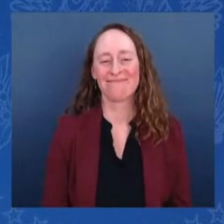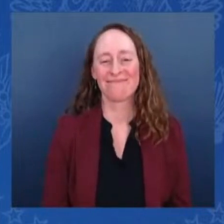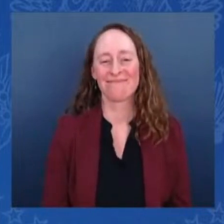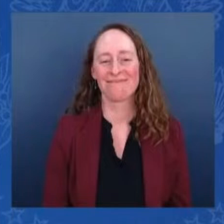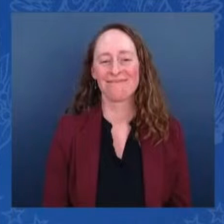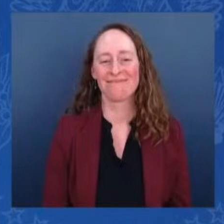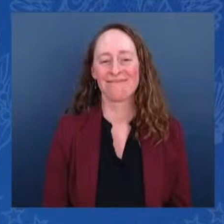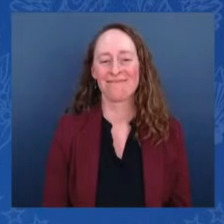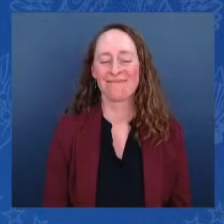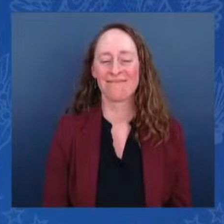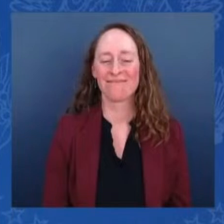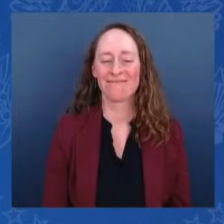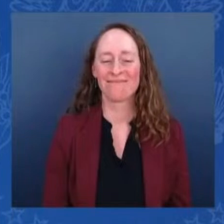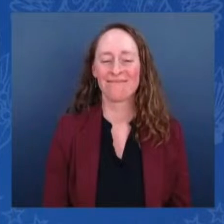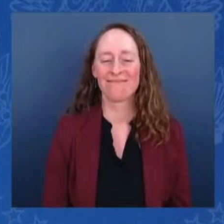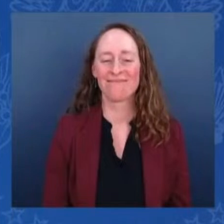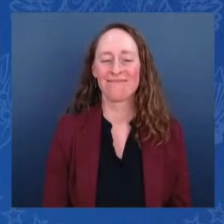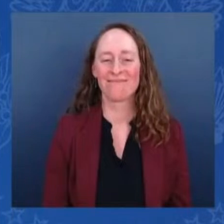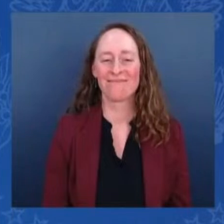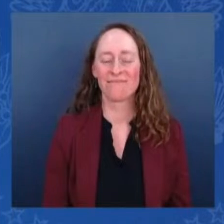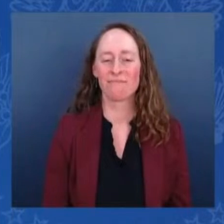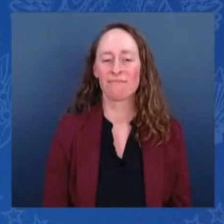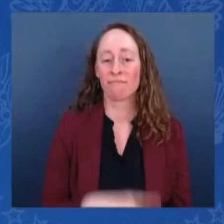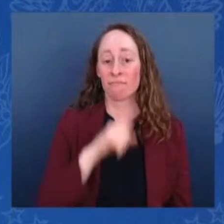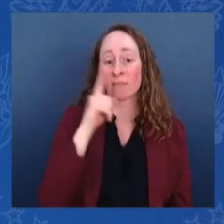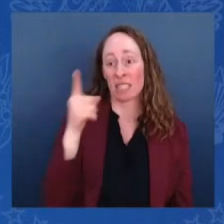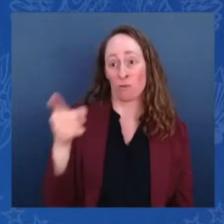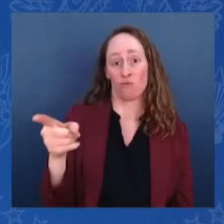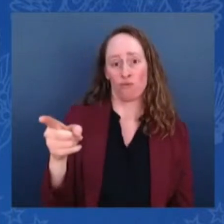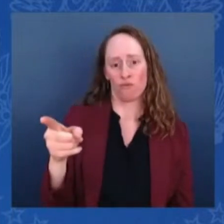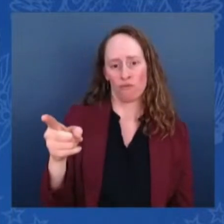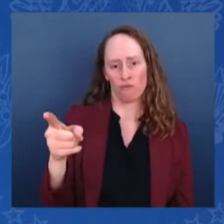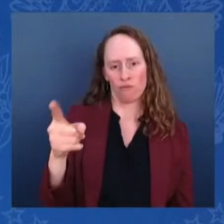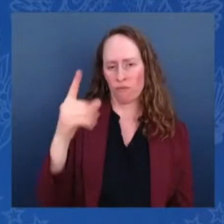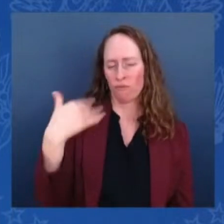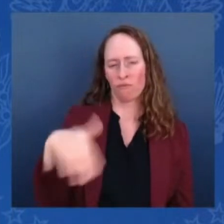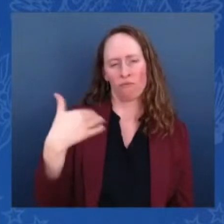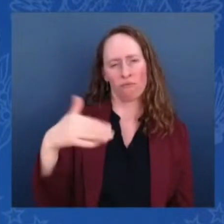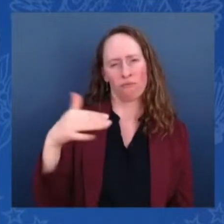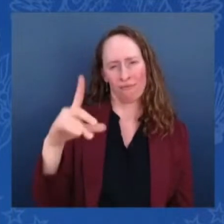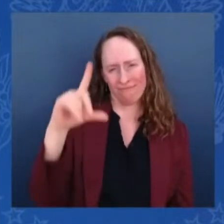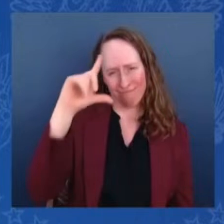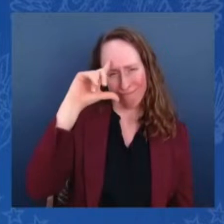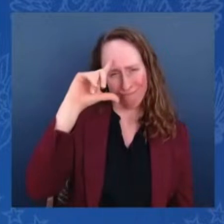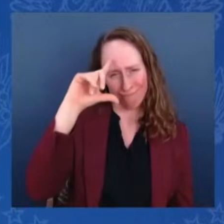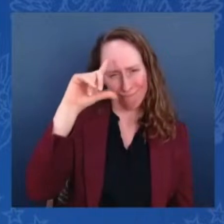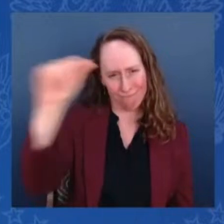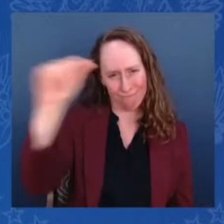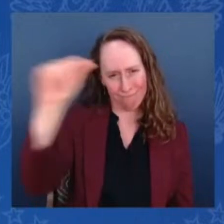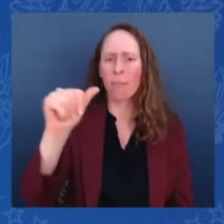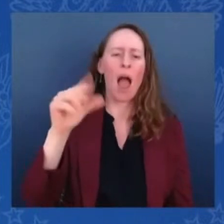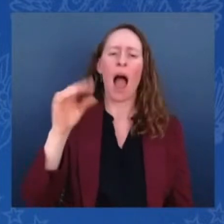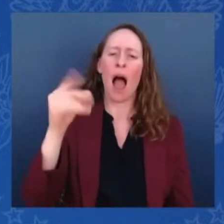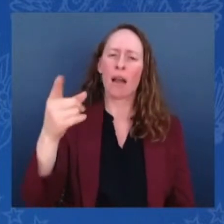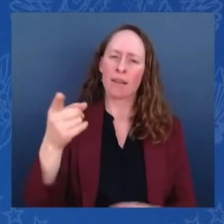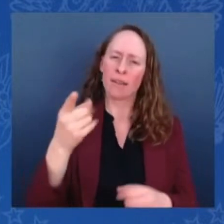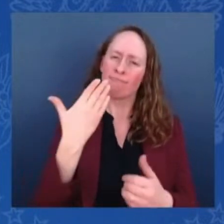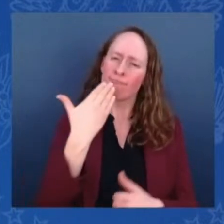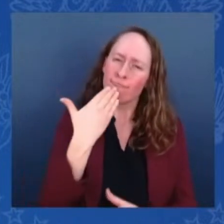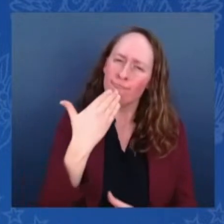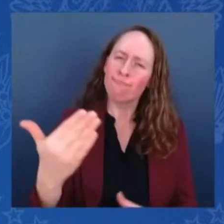You're not only brilliant, you have incredible character. You have character. You have more integrity than almost anybody I know.